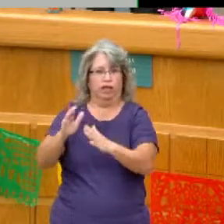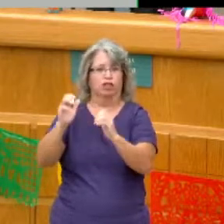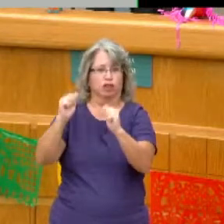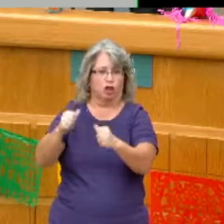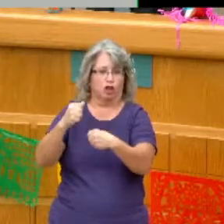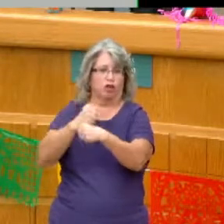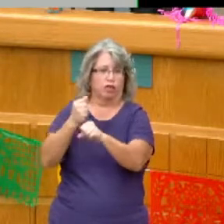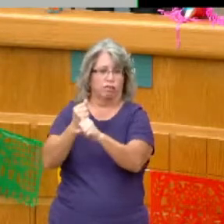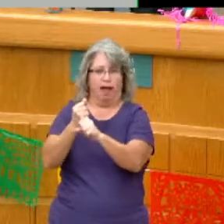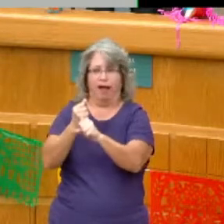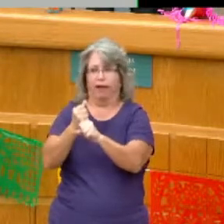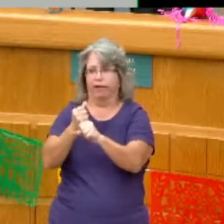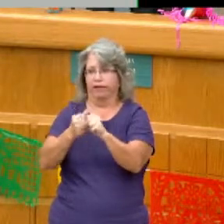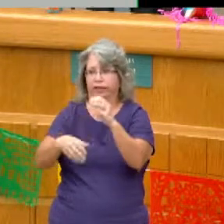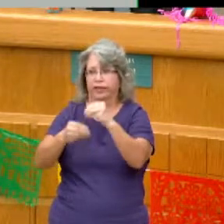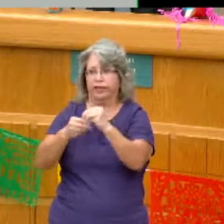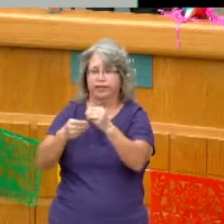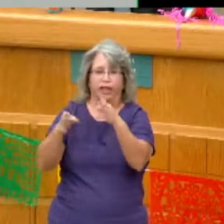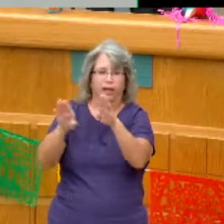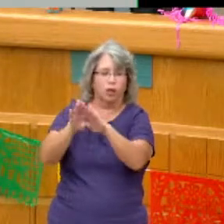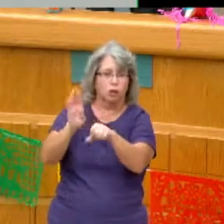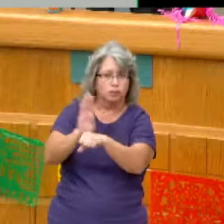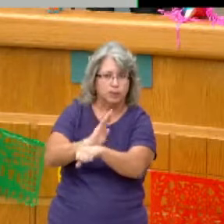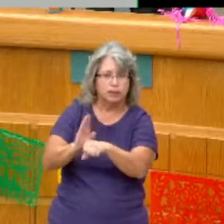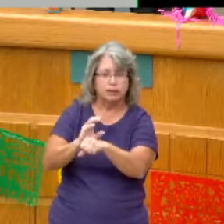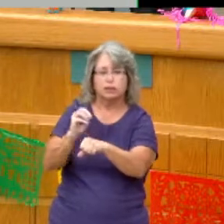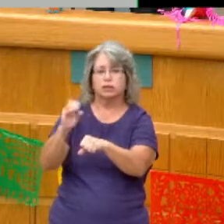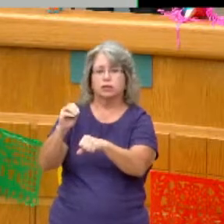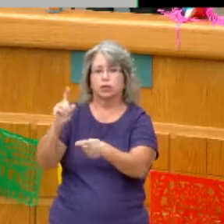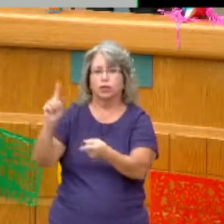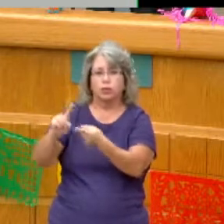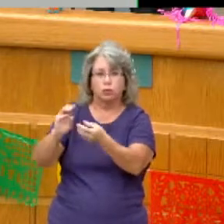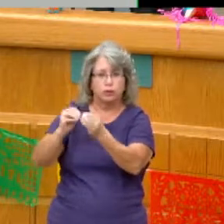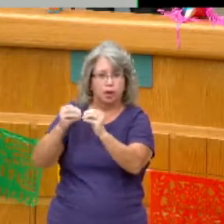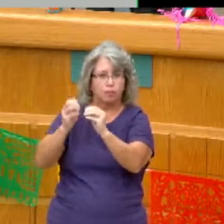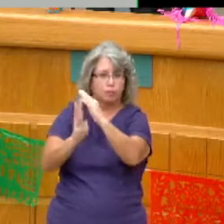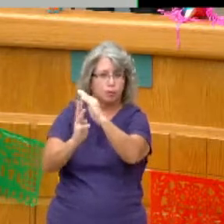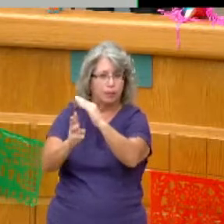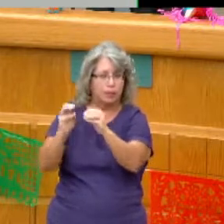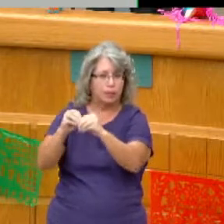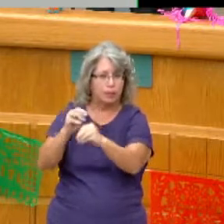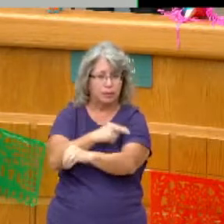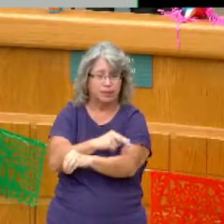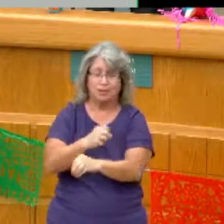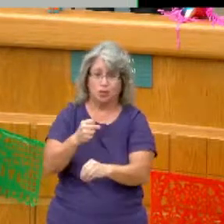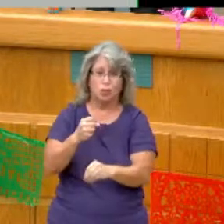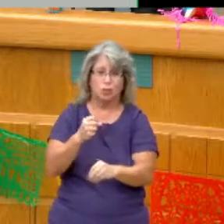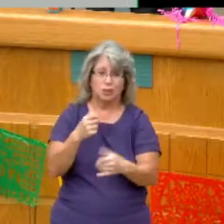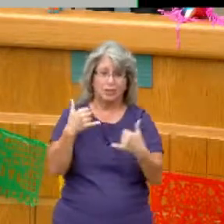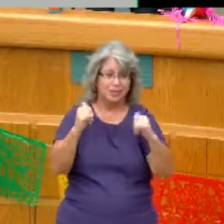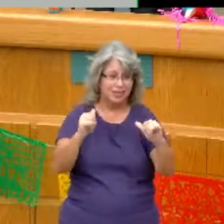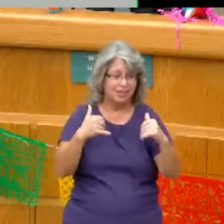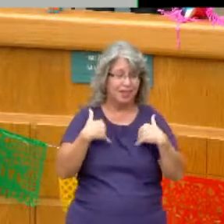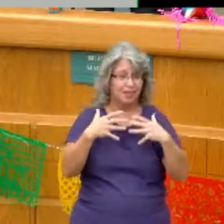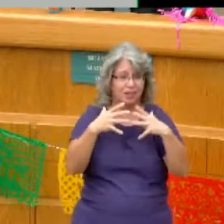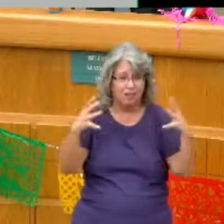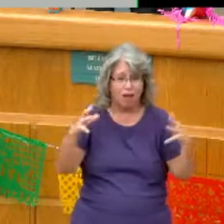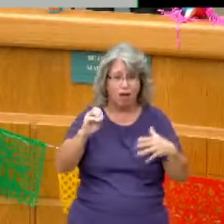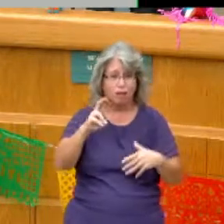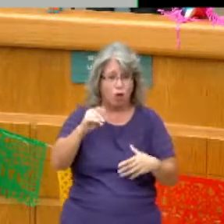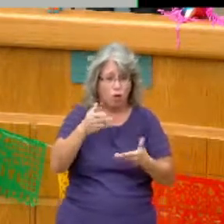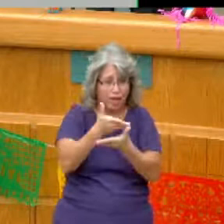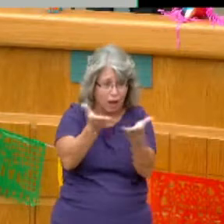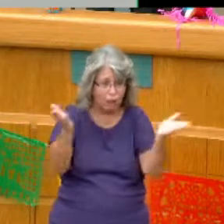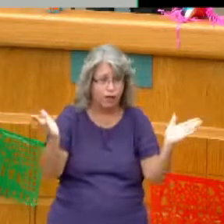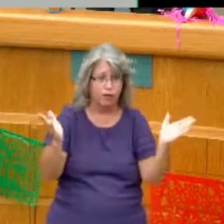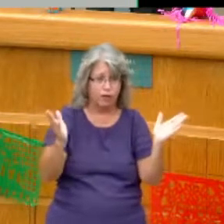to take additional measures to stop the spread of COVID. So there's a lot of COVID that's still out there, and our hospitals are still under quite a bit of stress. And I